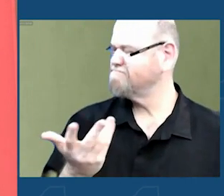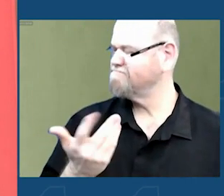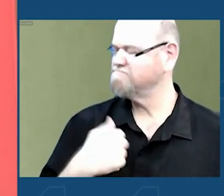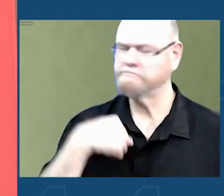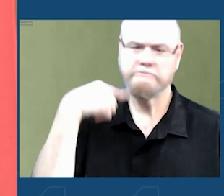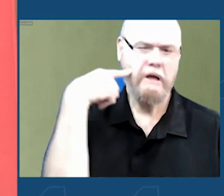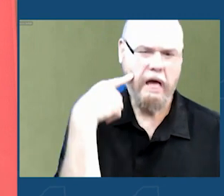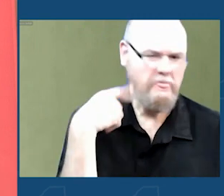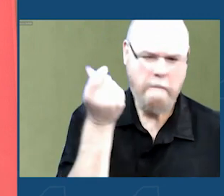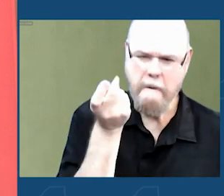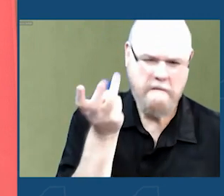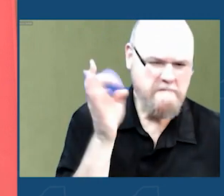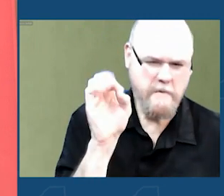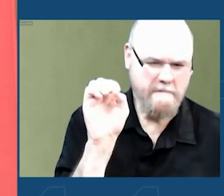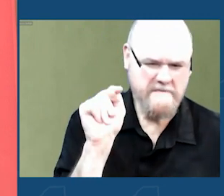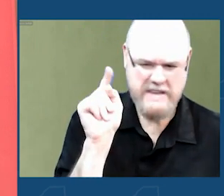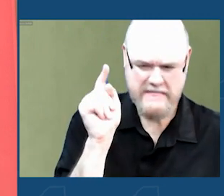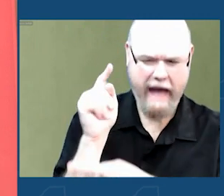feet from here.